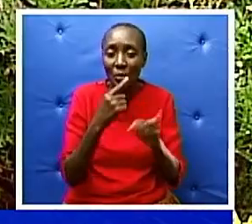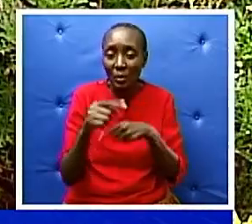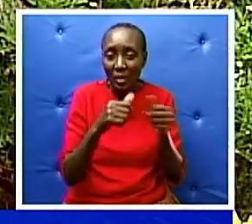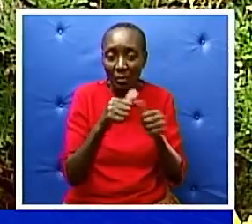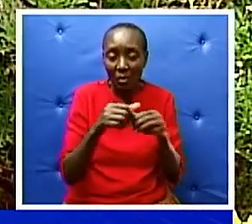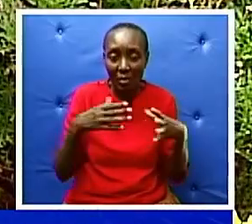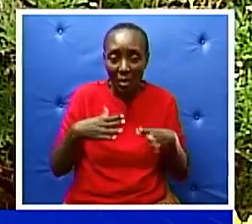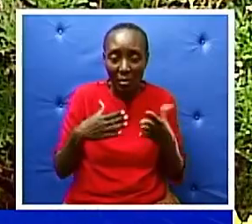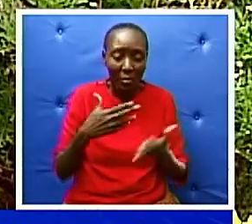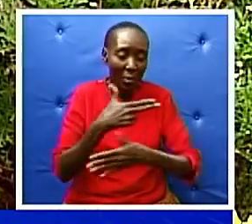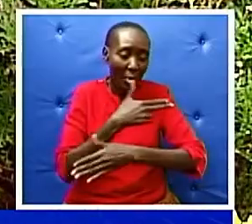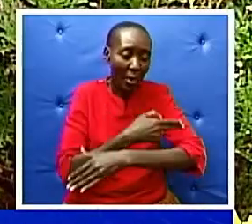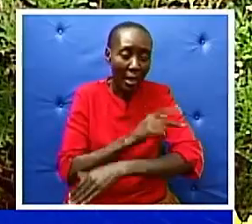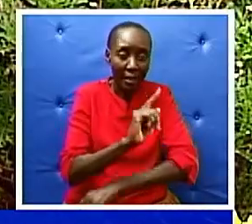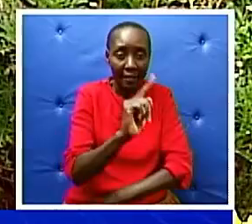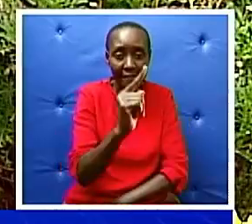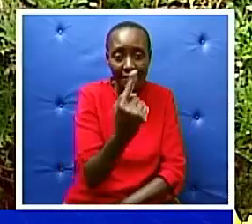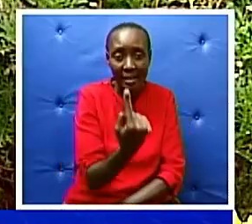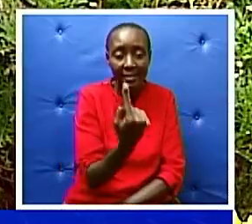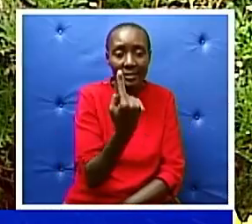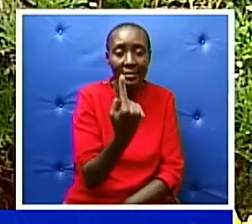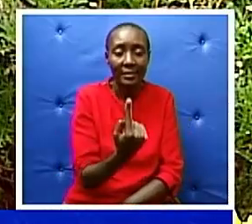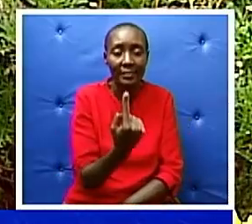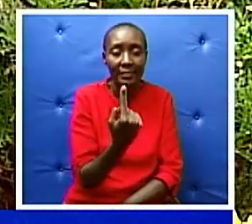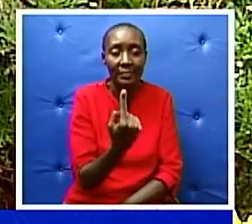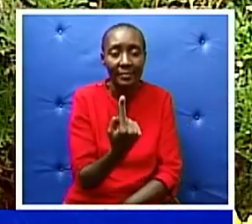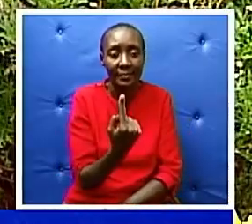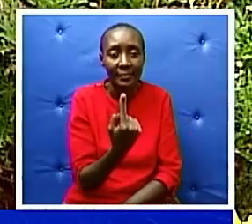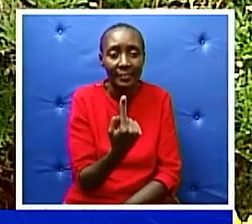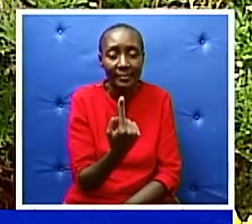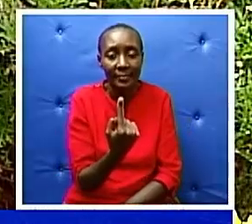vaccination. Mm-hmm. And it would seem pretty